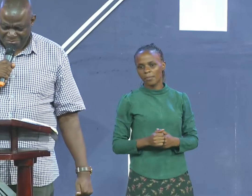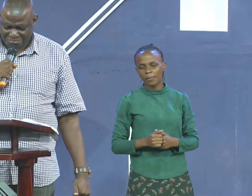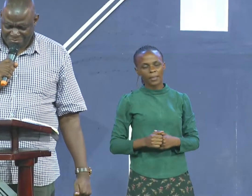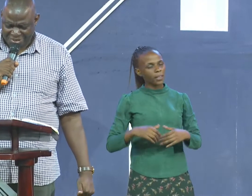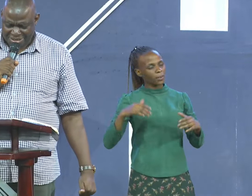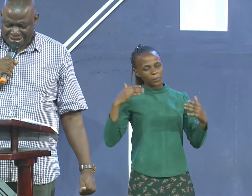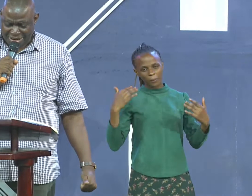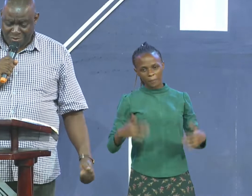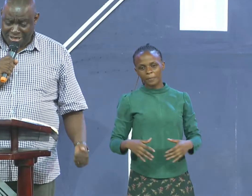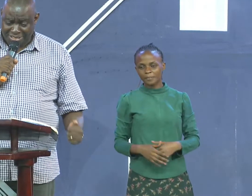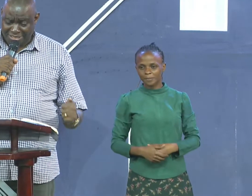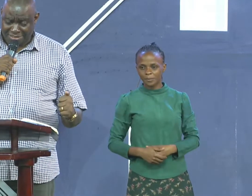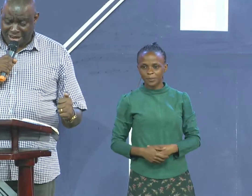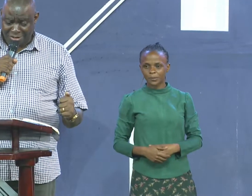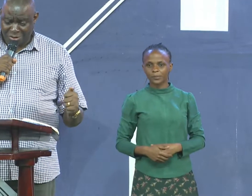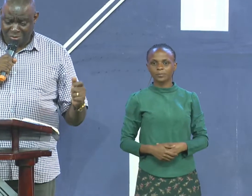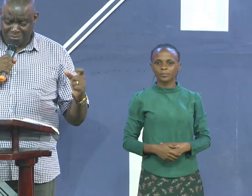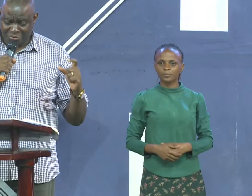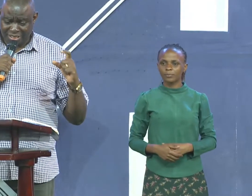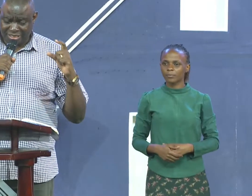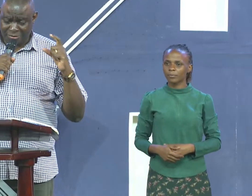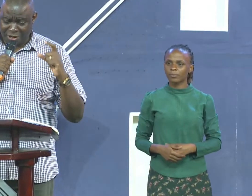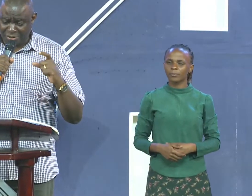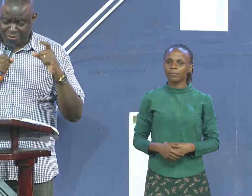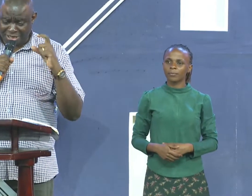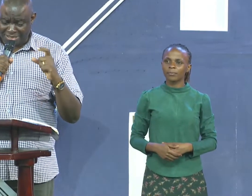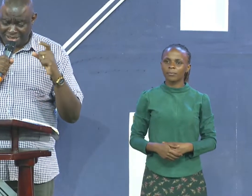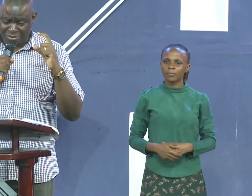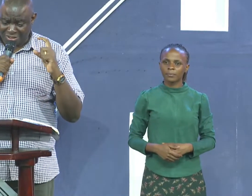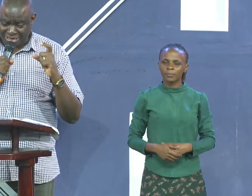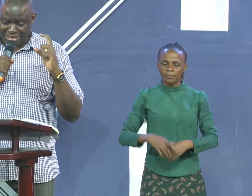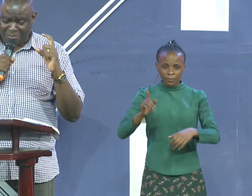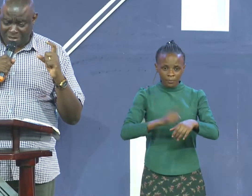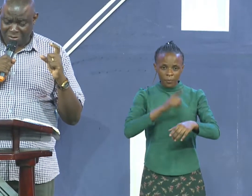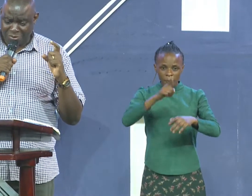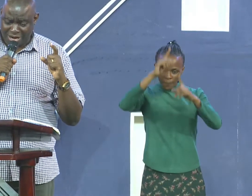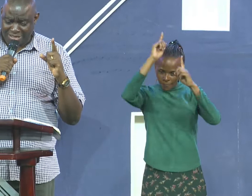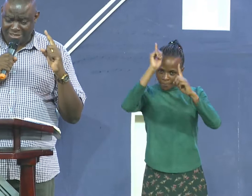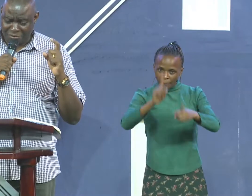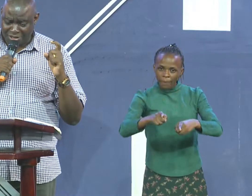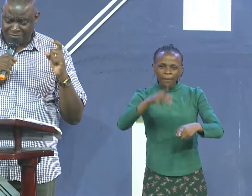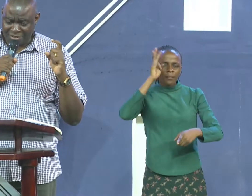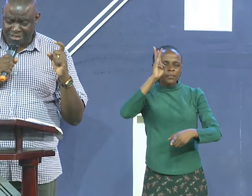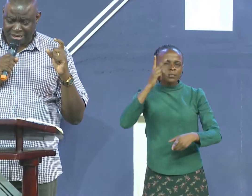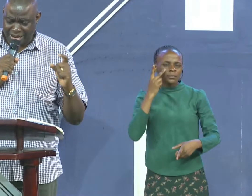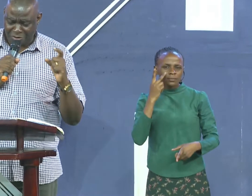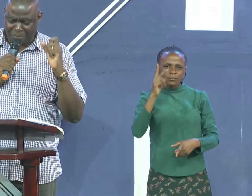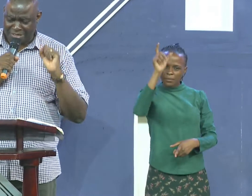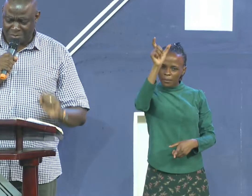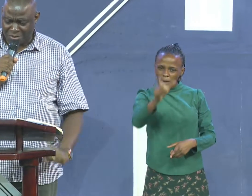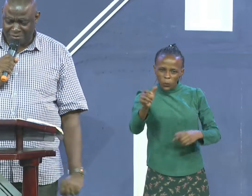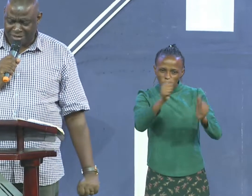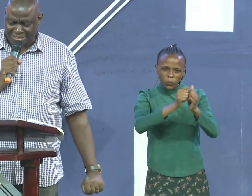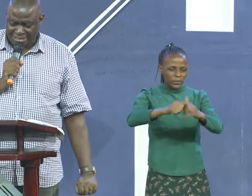Wow. And we can just, I know when you get there, you see another person who had a different kind